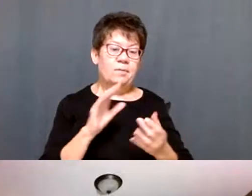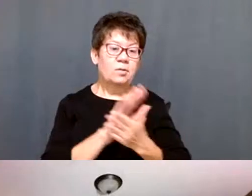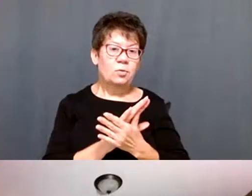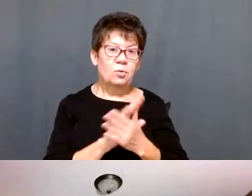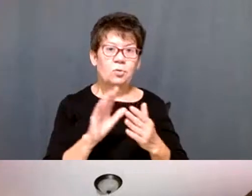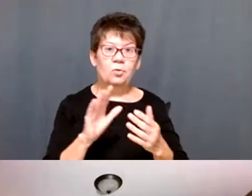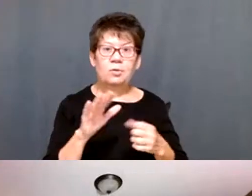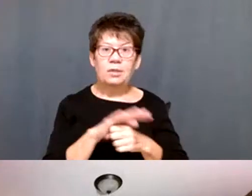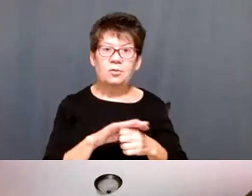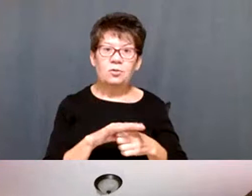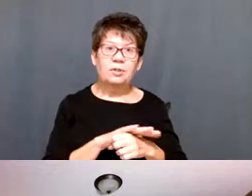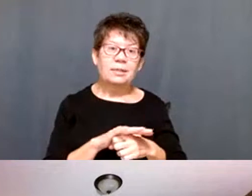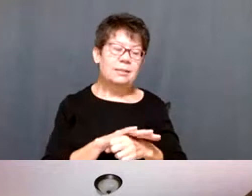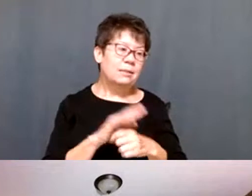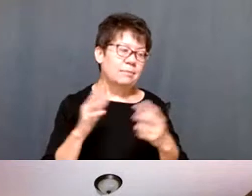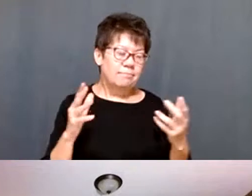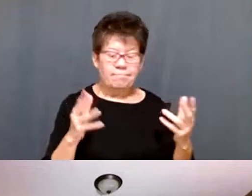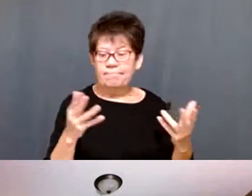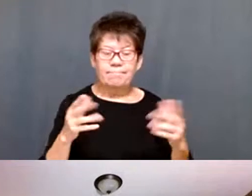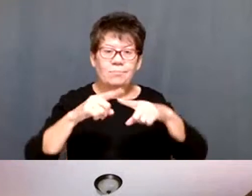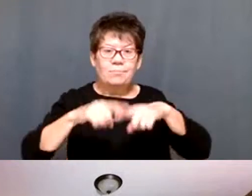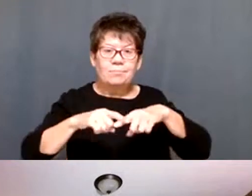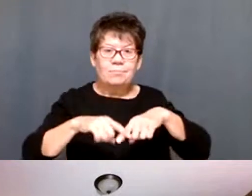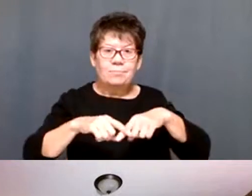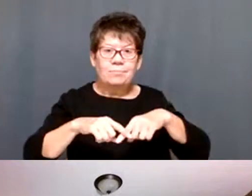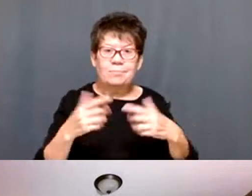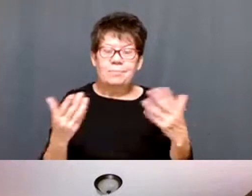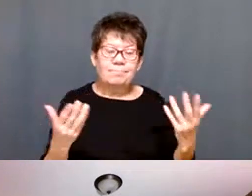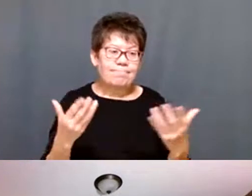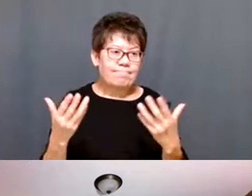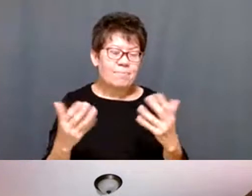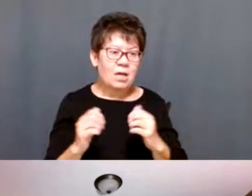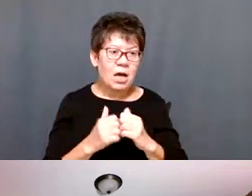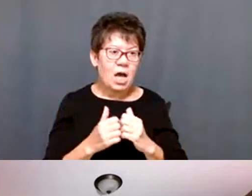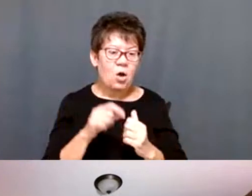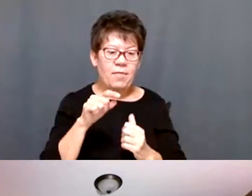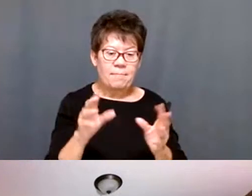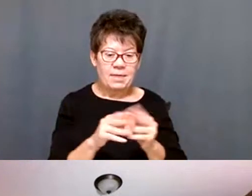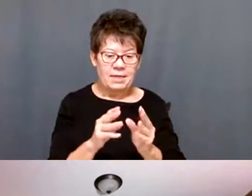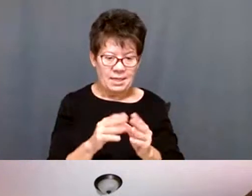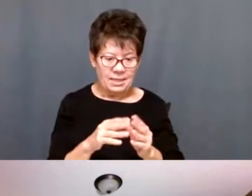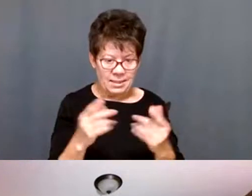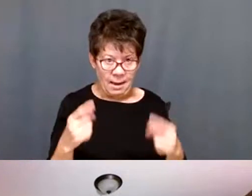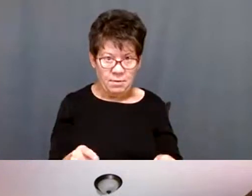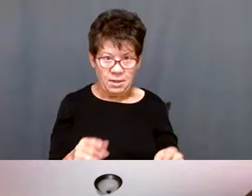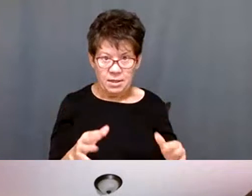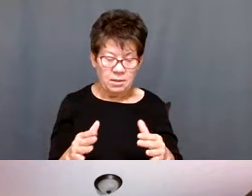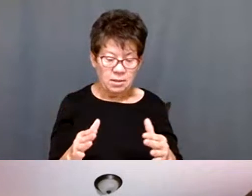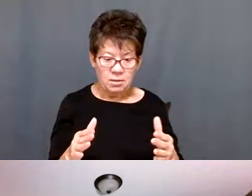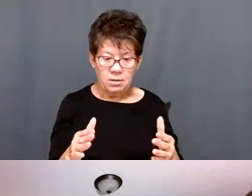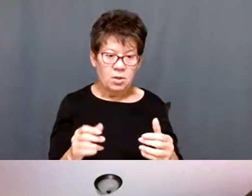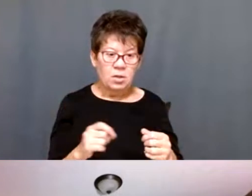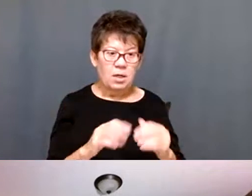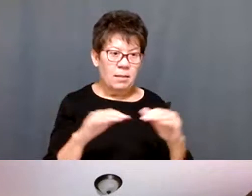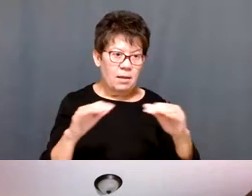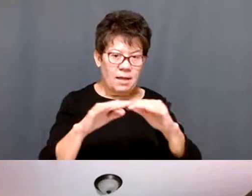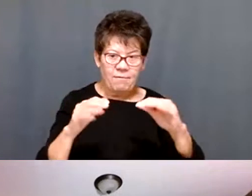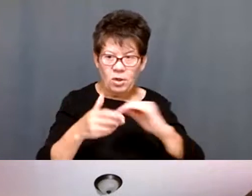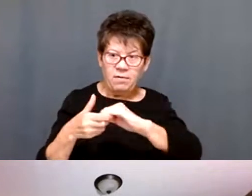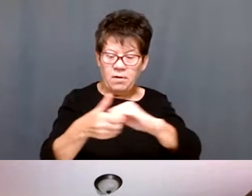to meeting, family to family. So depending on how the meetings unfold, how close together they are, the level of